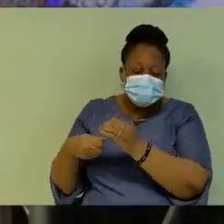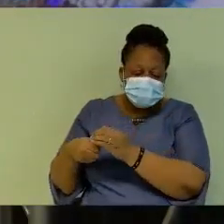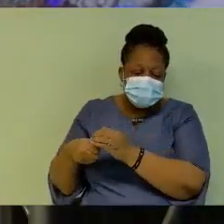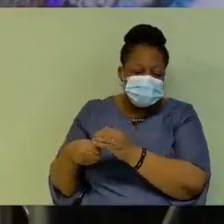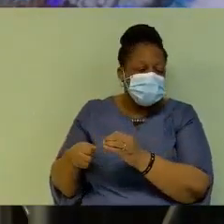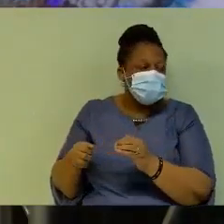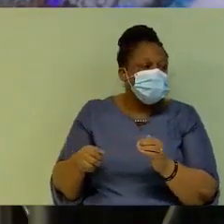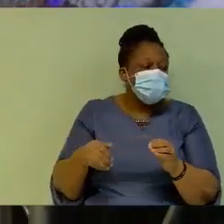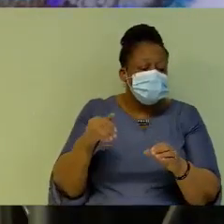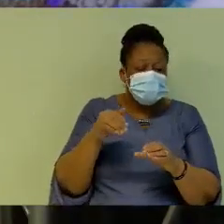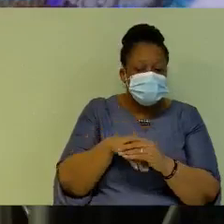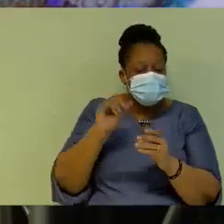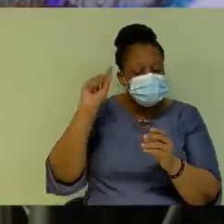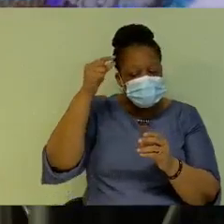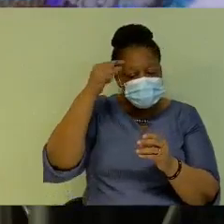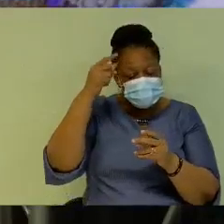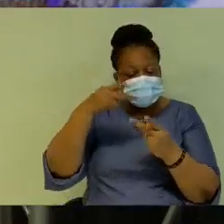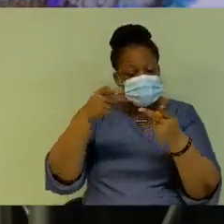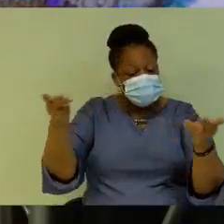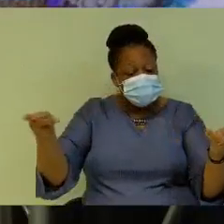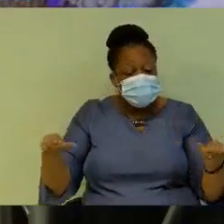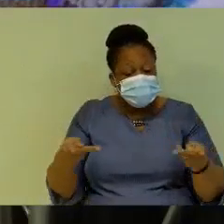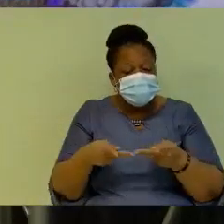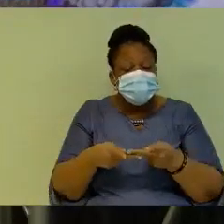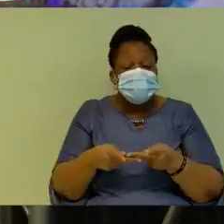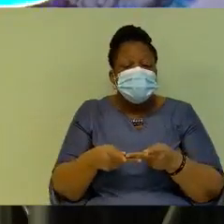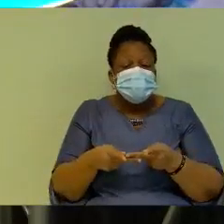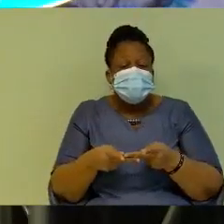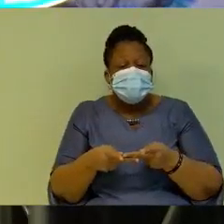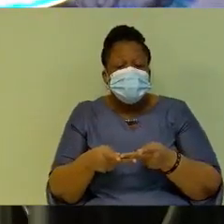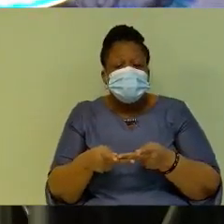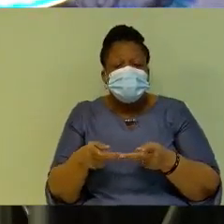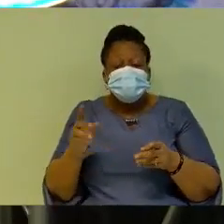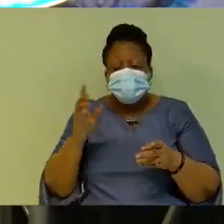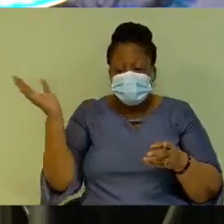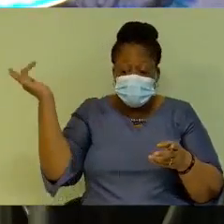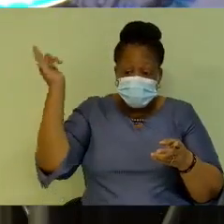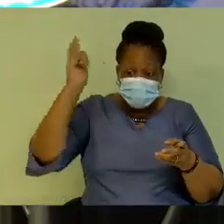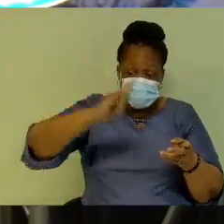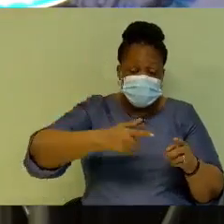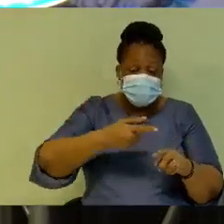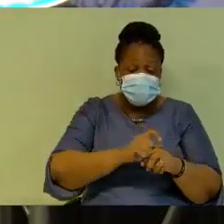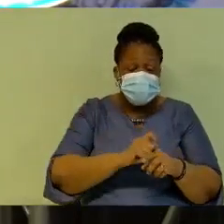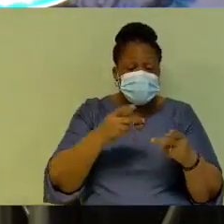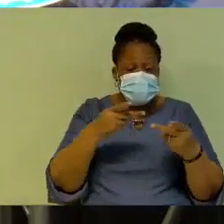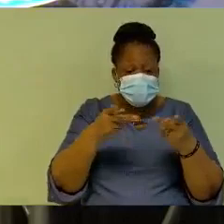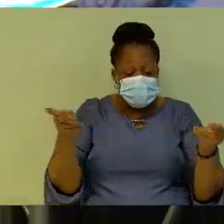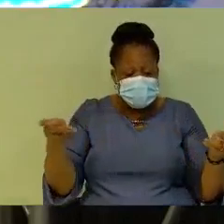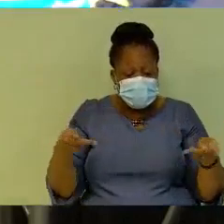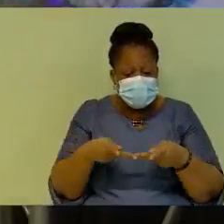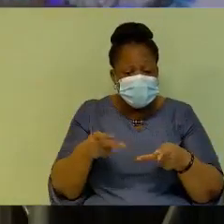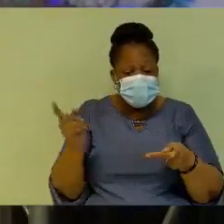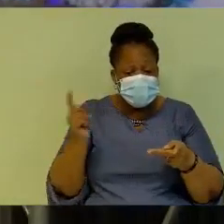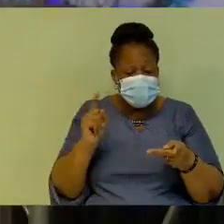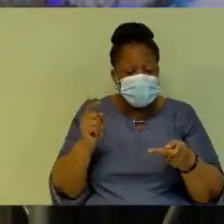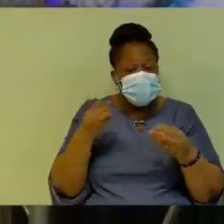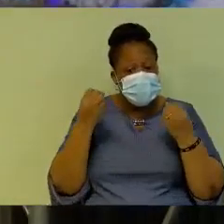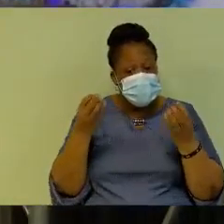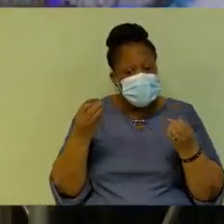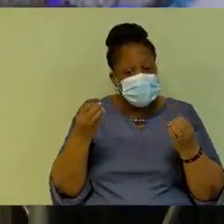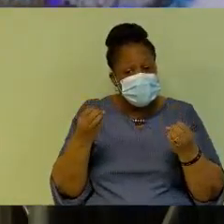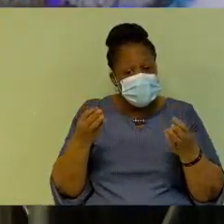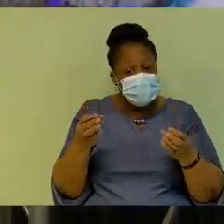quarantine in a government facility. They would have come from hotspots, meaning places where the outbreak is even